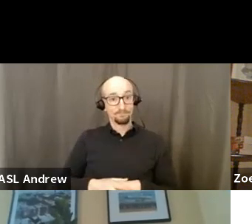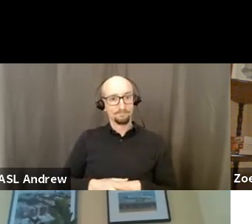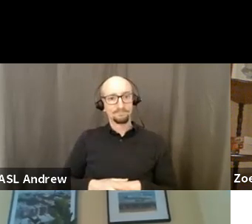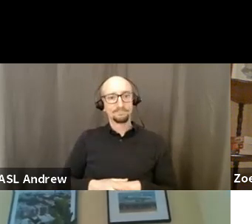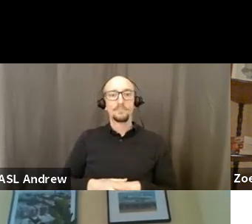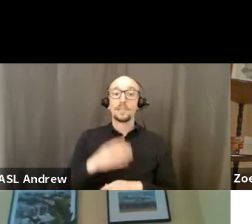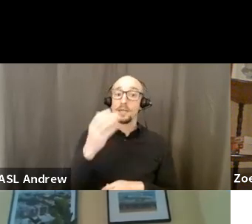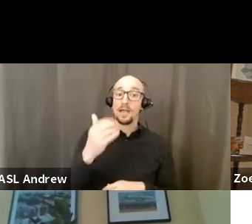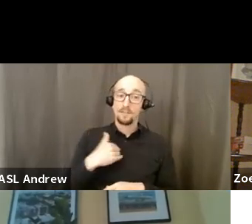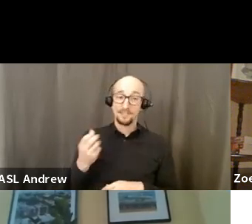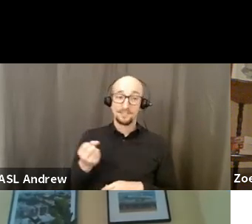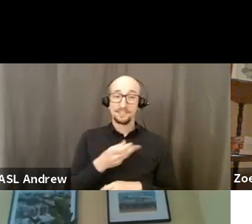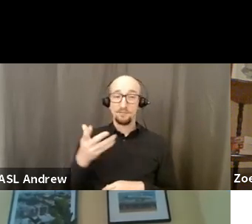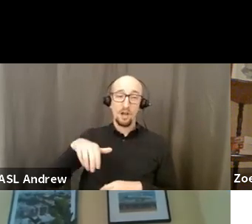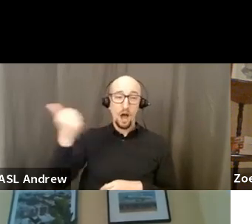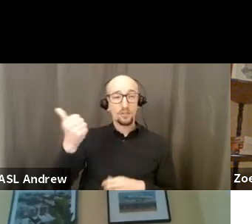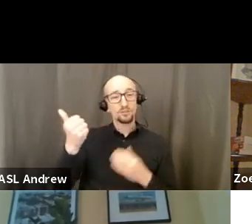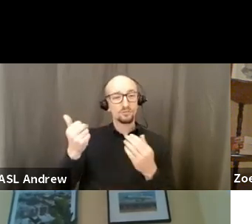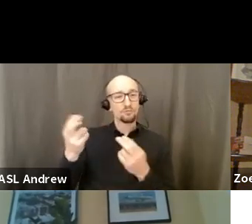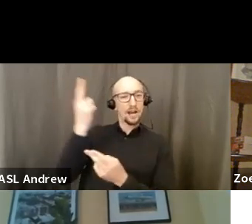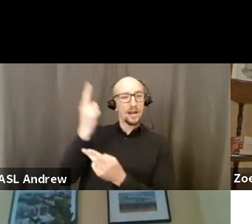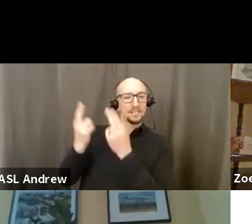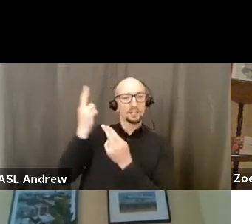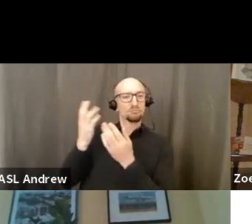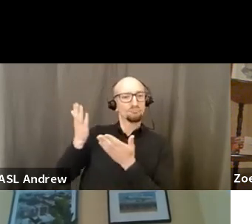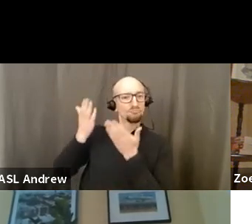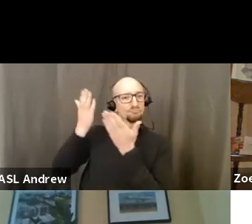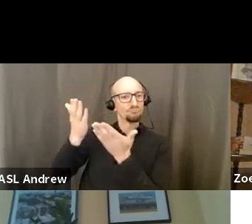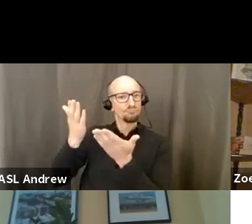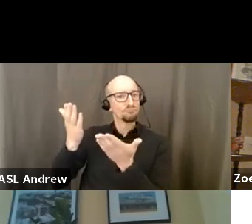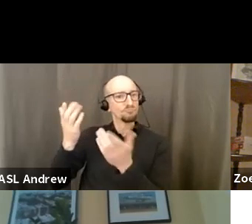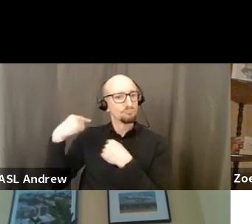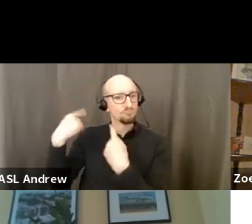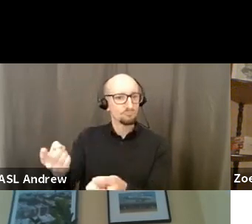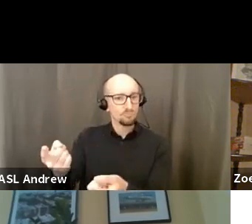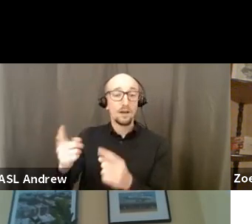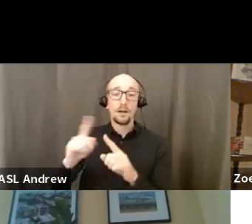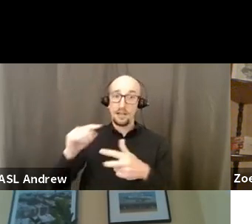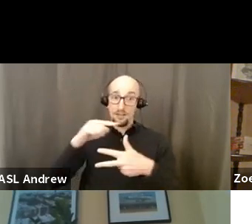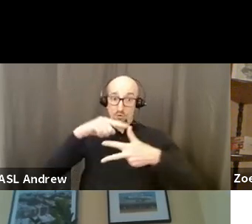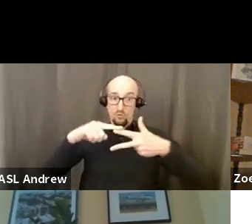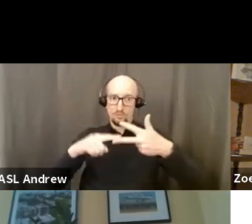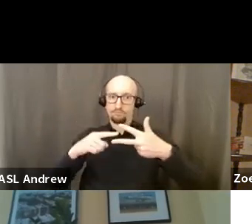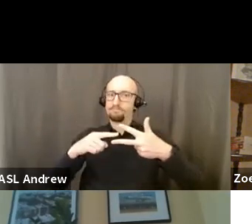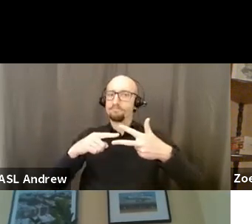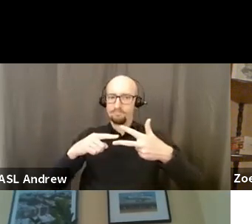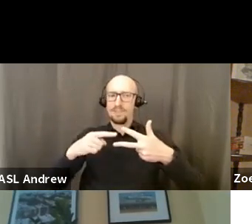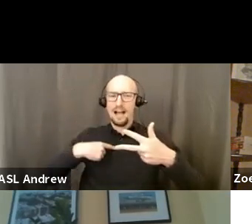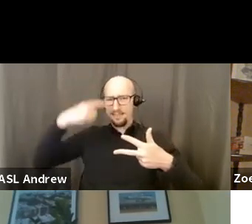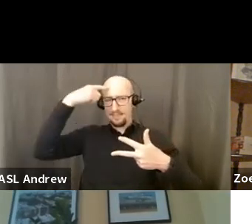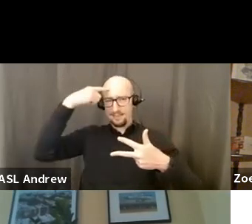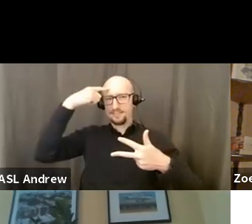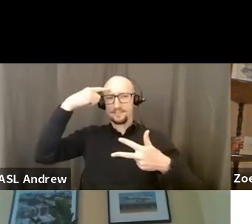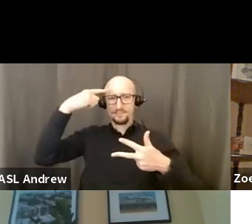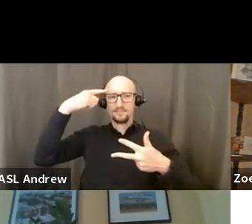There are a number of other recommendations which have been made, but these 3, I believe,